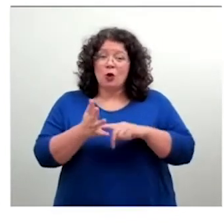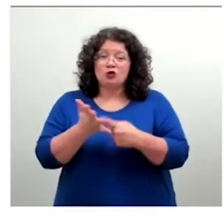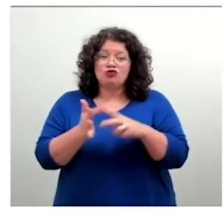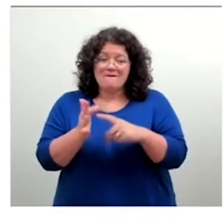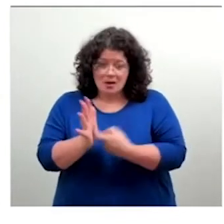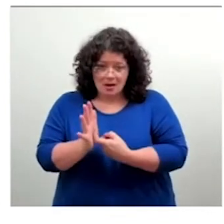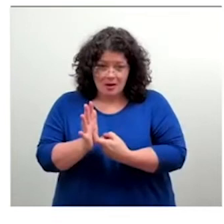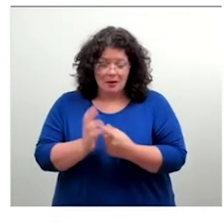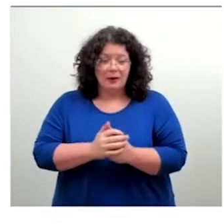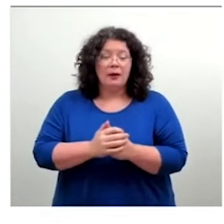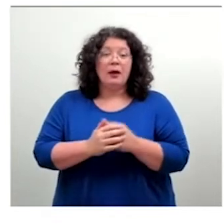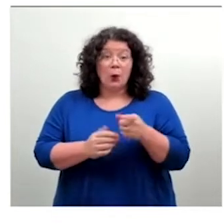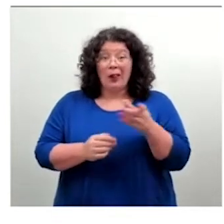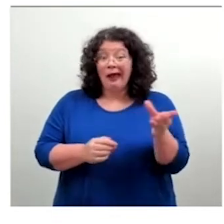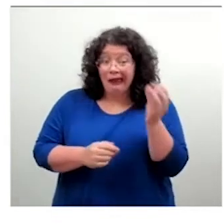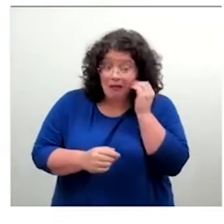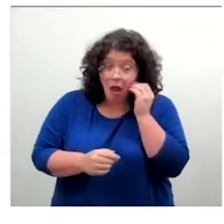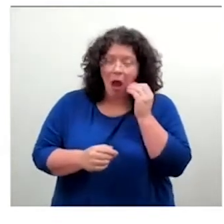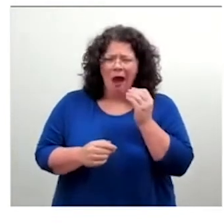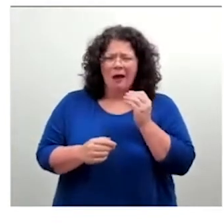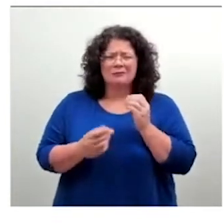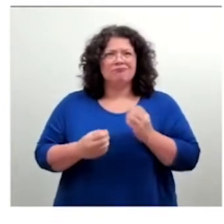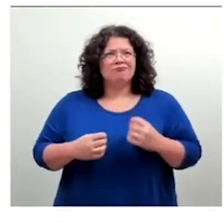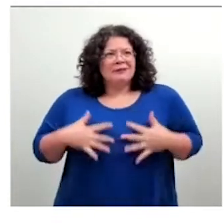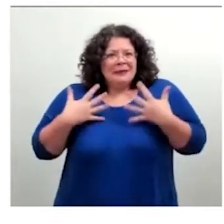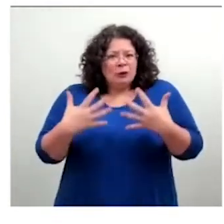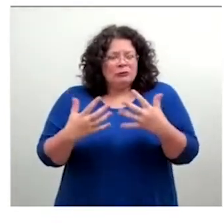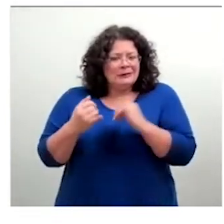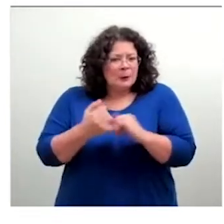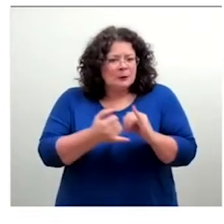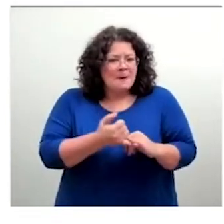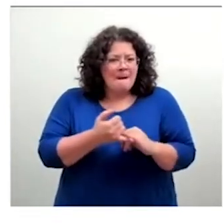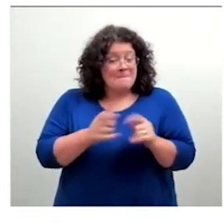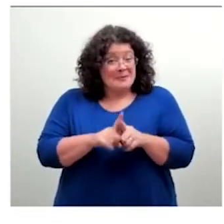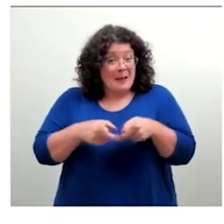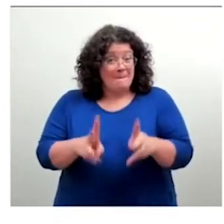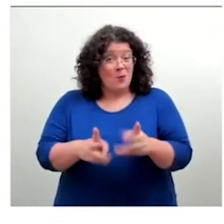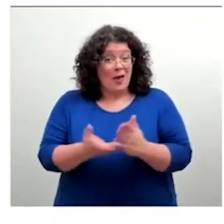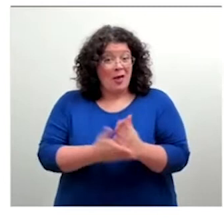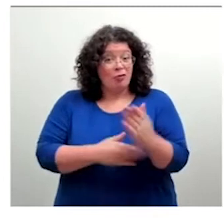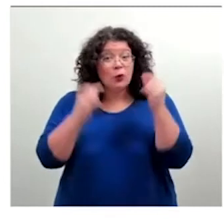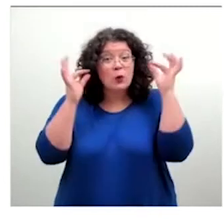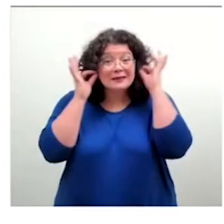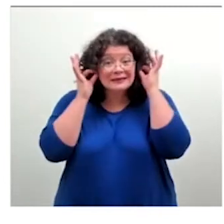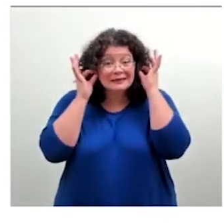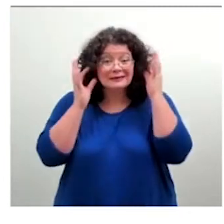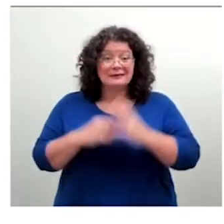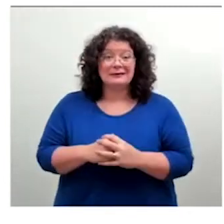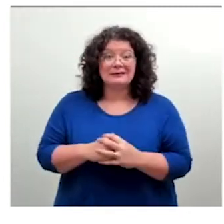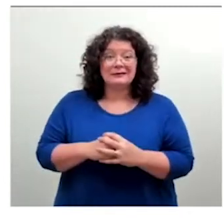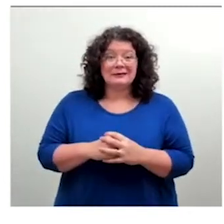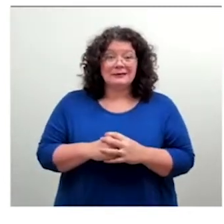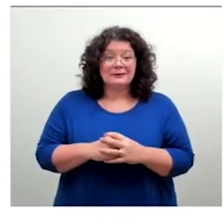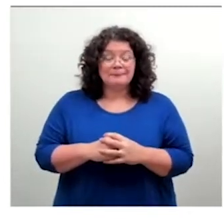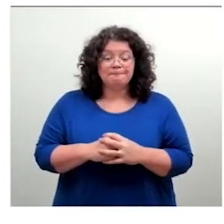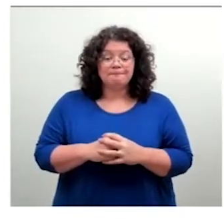these headsets. So let's go. Facing north along 101st Avenue South. So Emily, where should we go? I heard there's a place